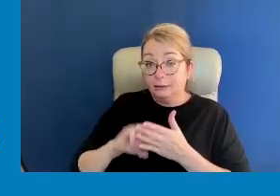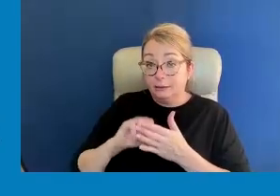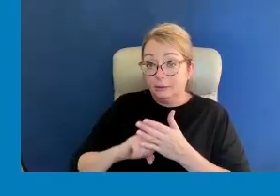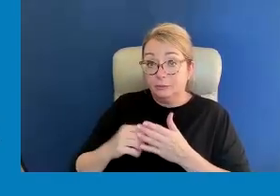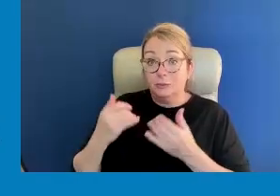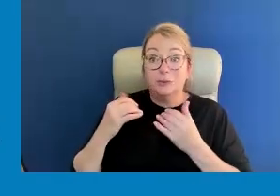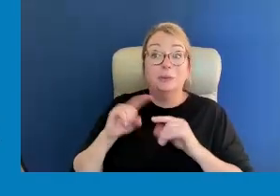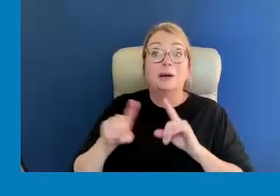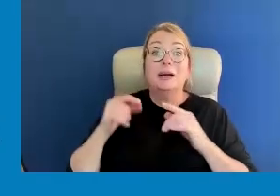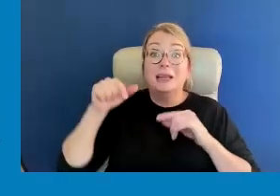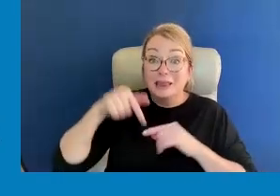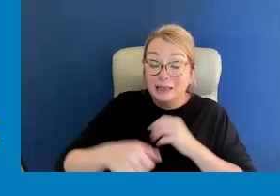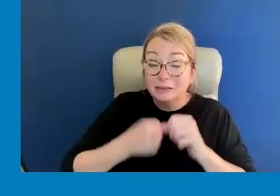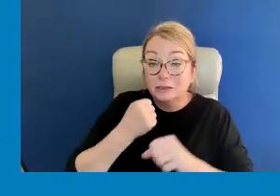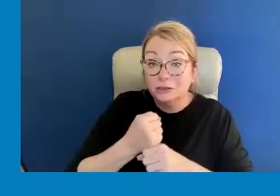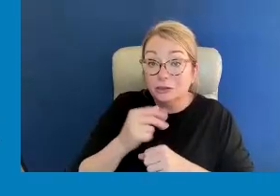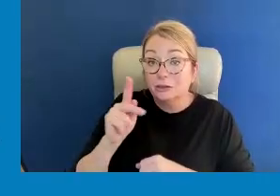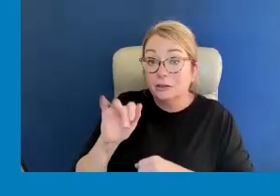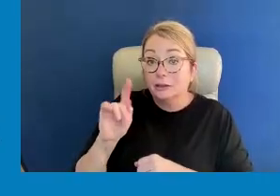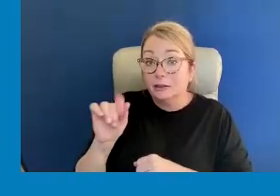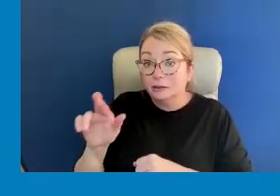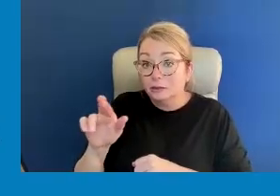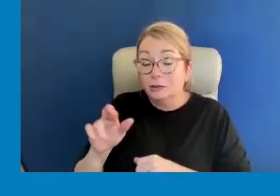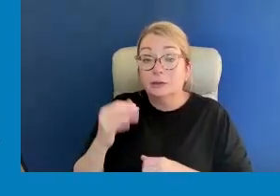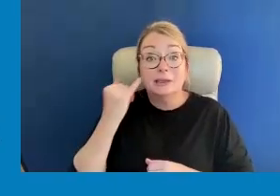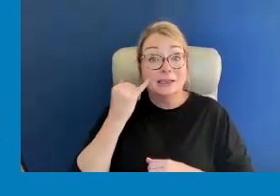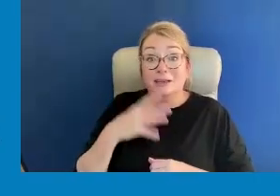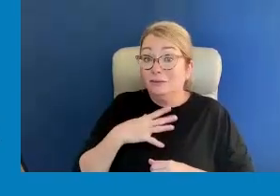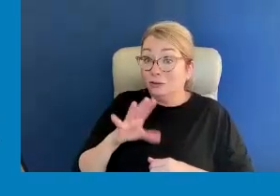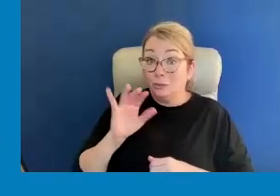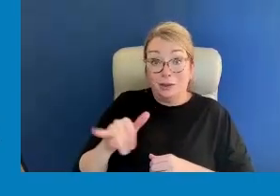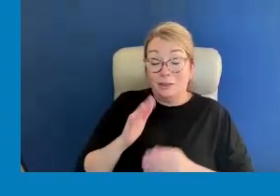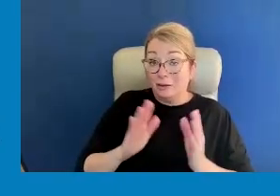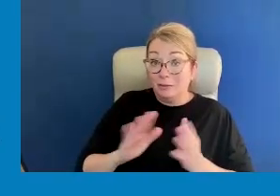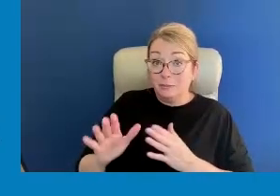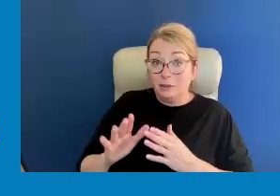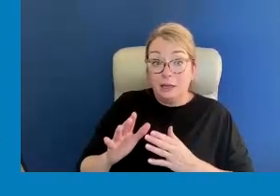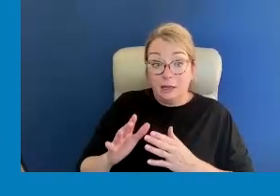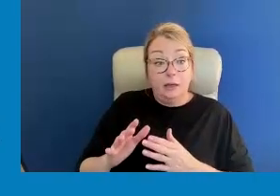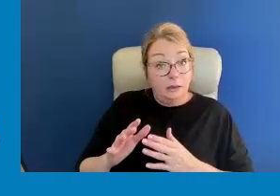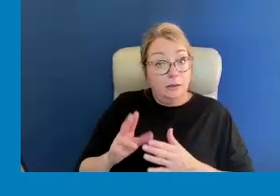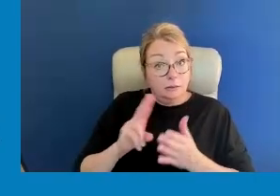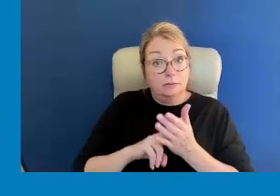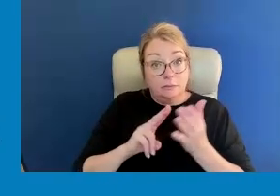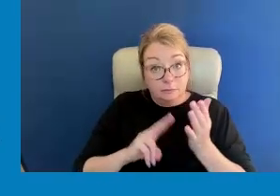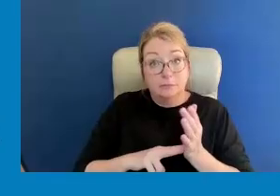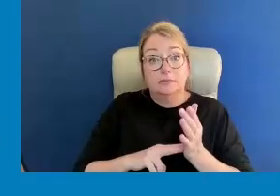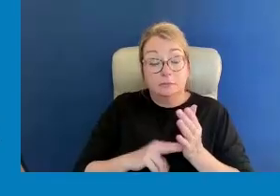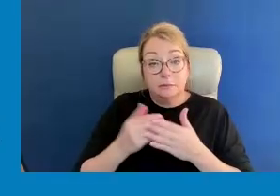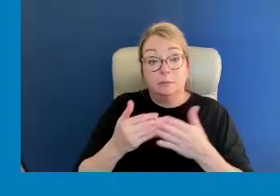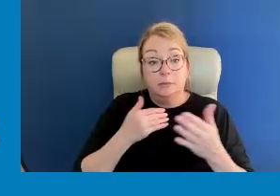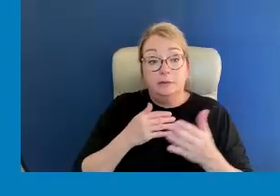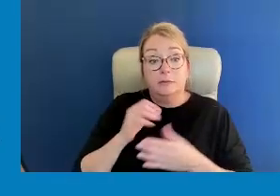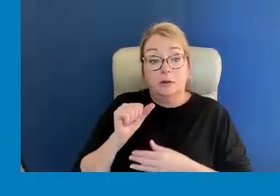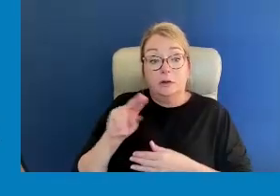Deductible Plan. So if the Kaiser High Deductible Plan is not your preferred option, take action before 4:30 p.m. on August 29th when